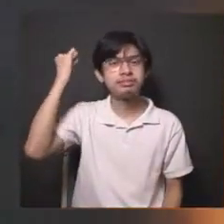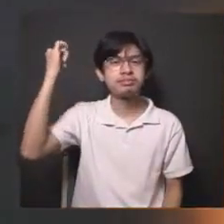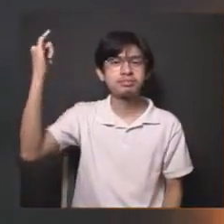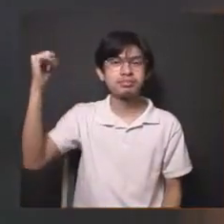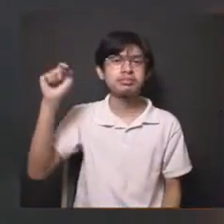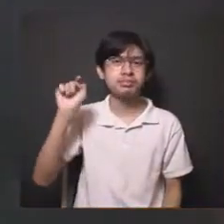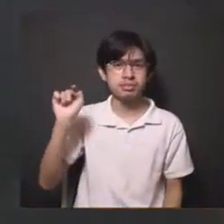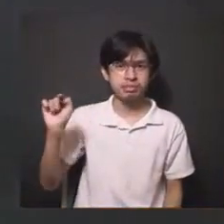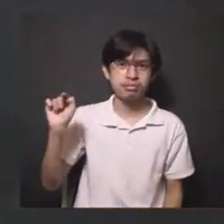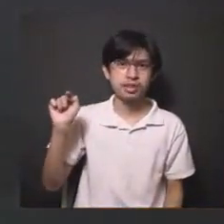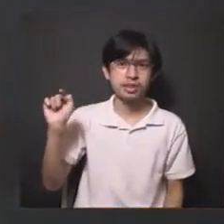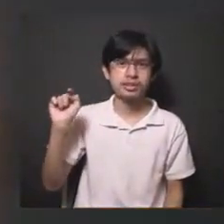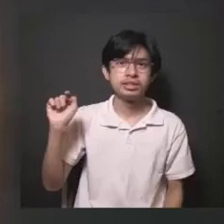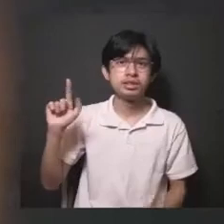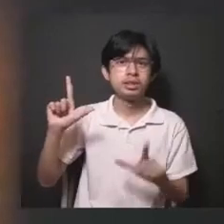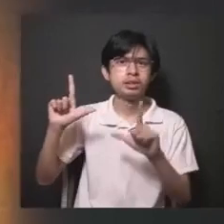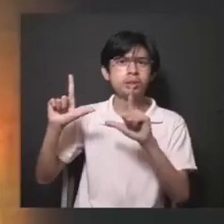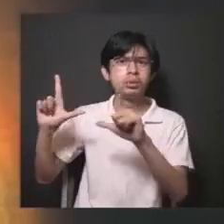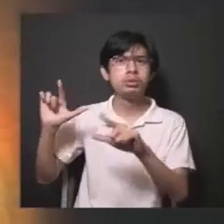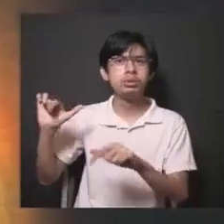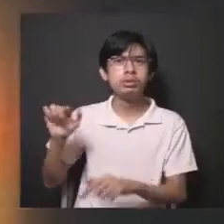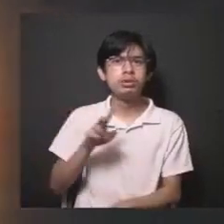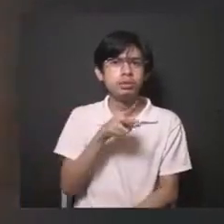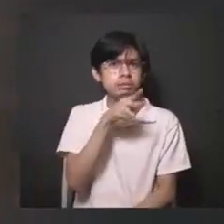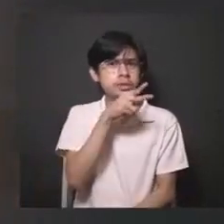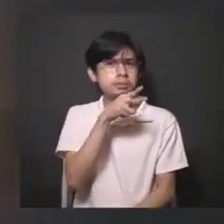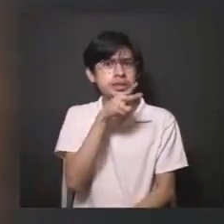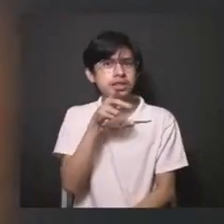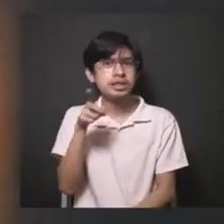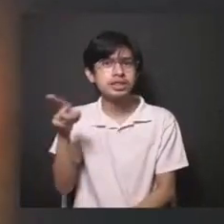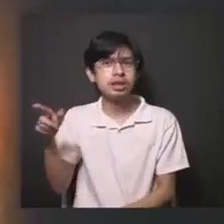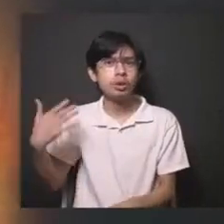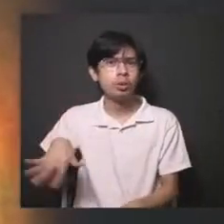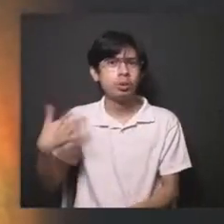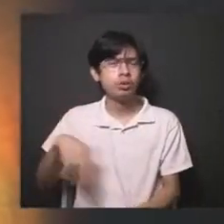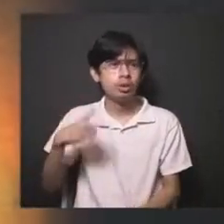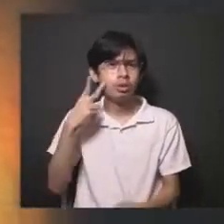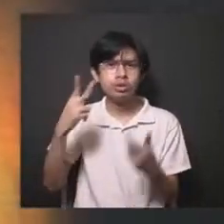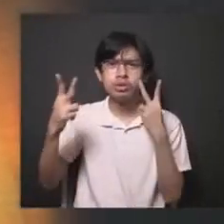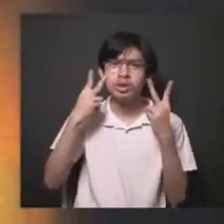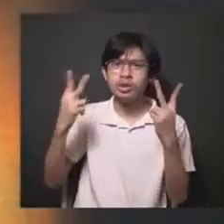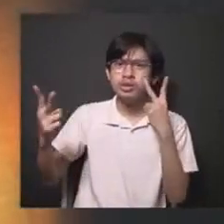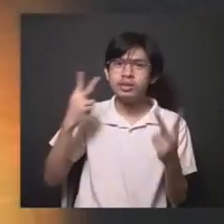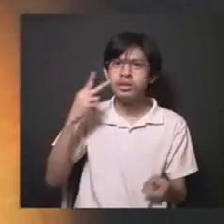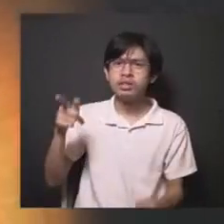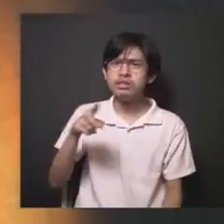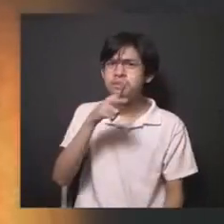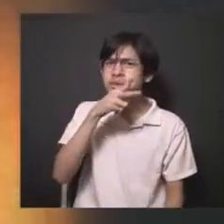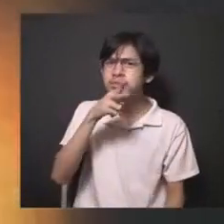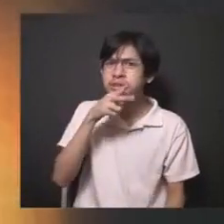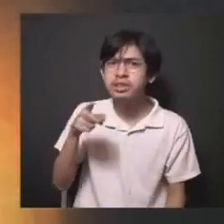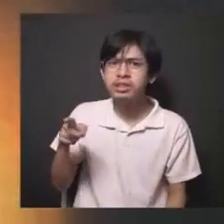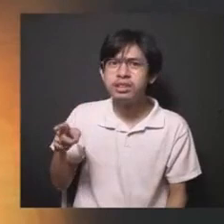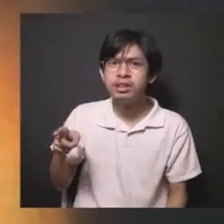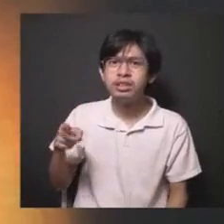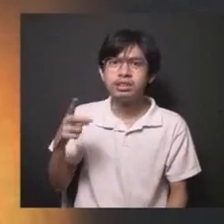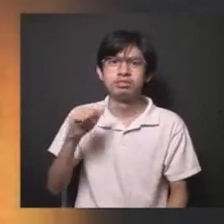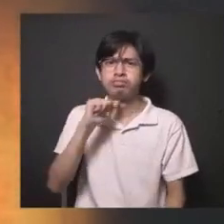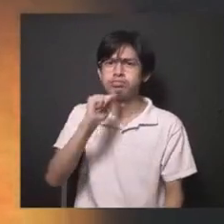like, You're scouting the land and you're spies. And of course, they're like, no, we're not. But